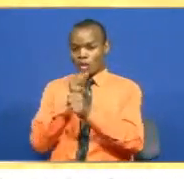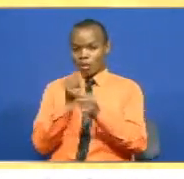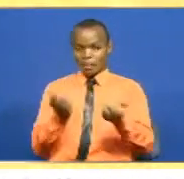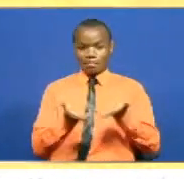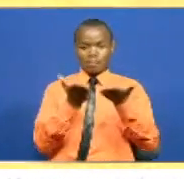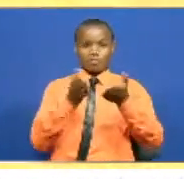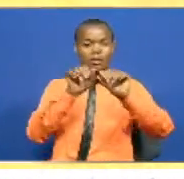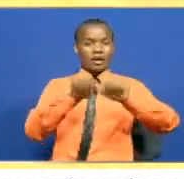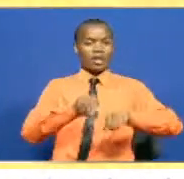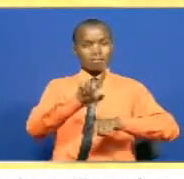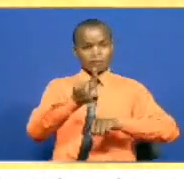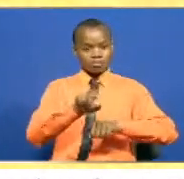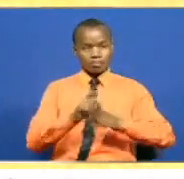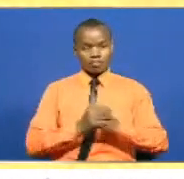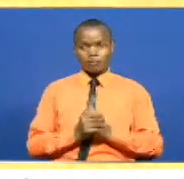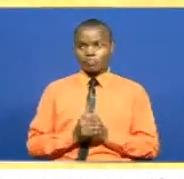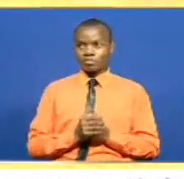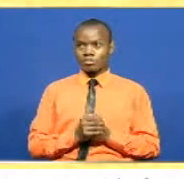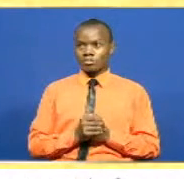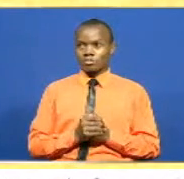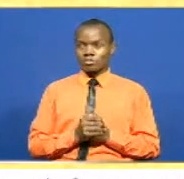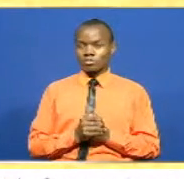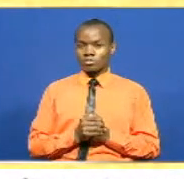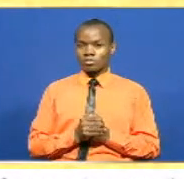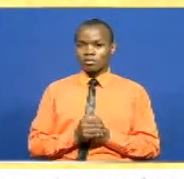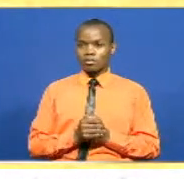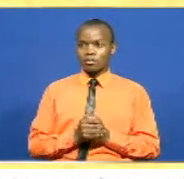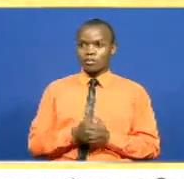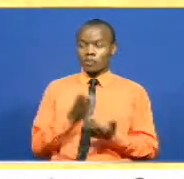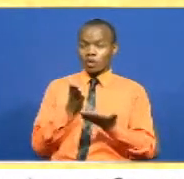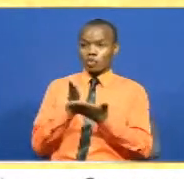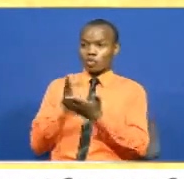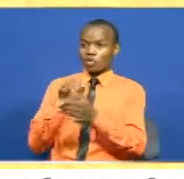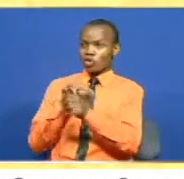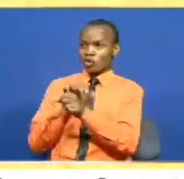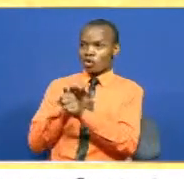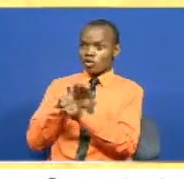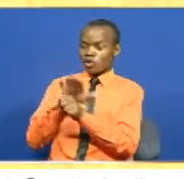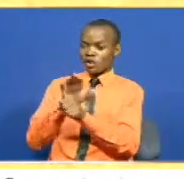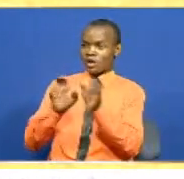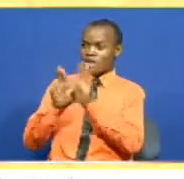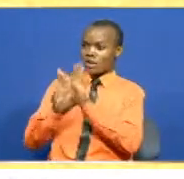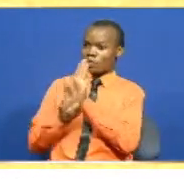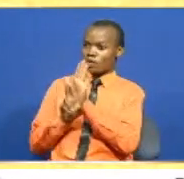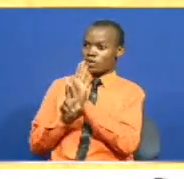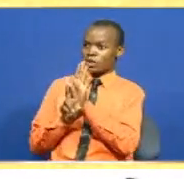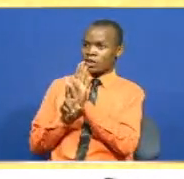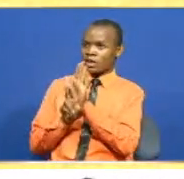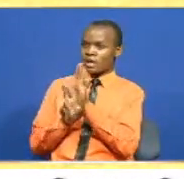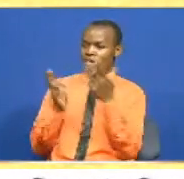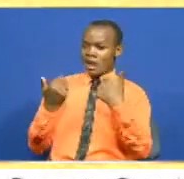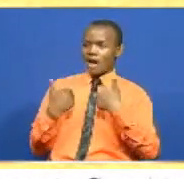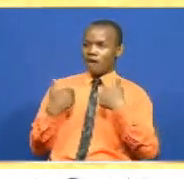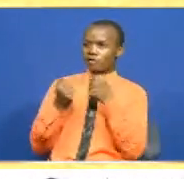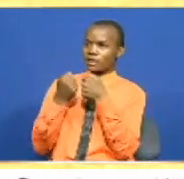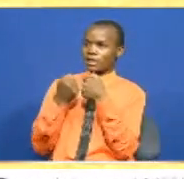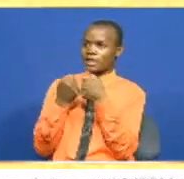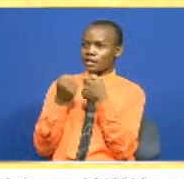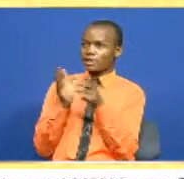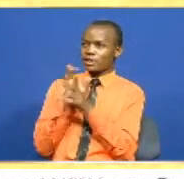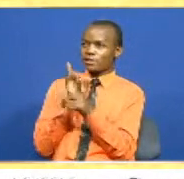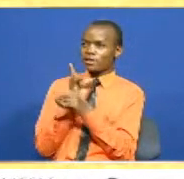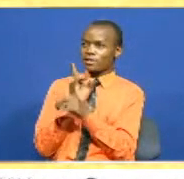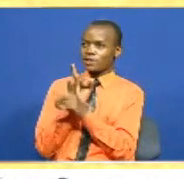improve? Maybe? You know, apart from the COVID-19 pandemic, which has been a bit of challenge,